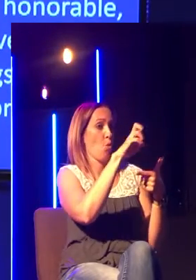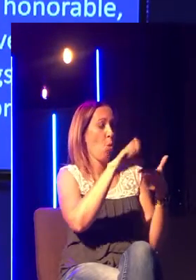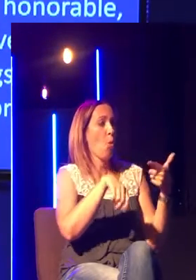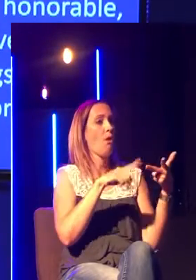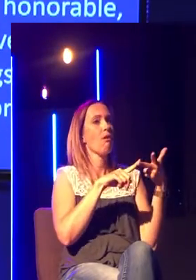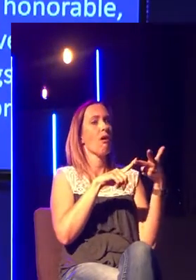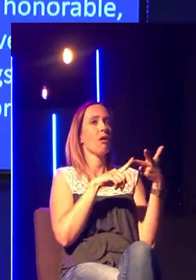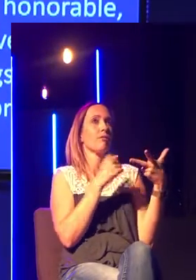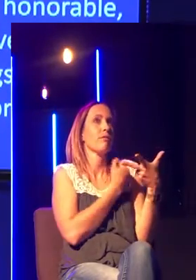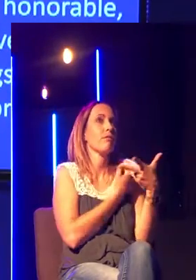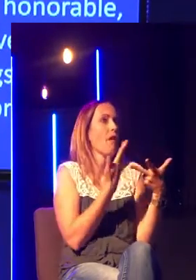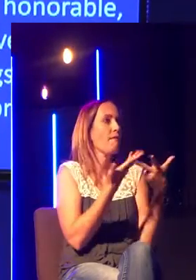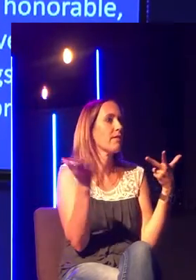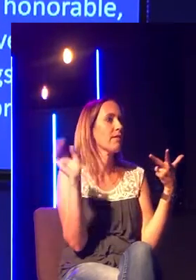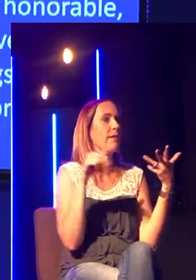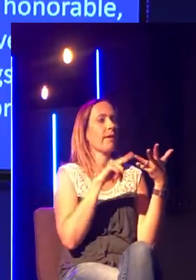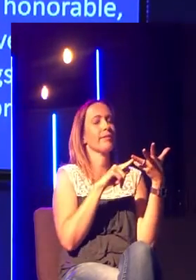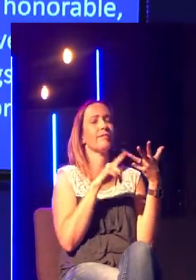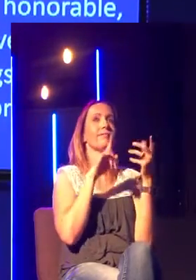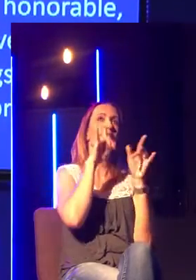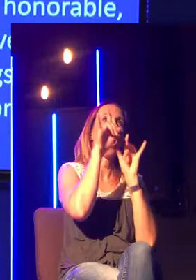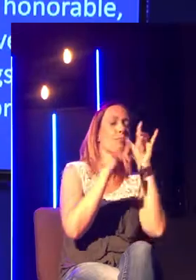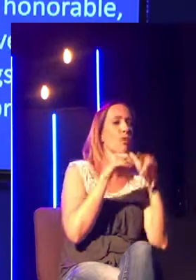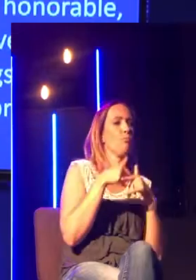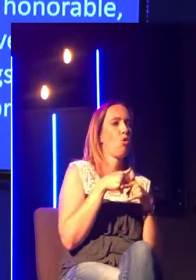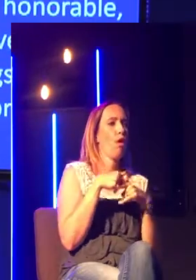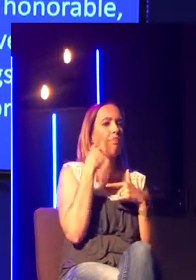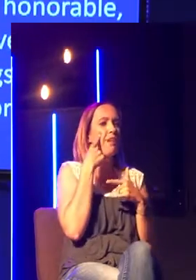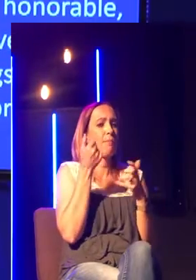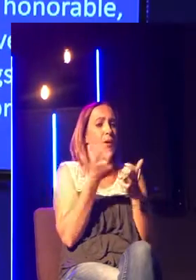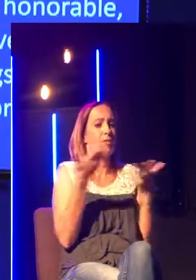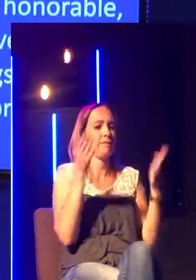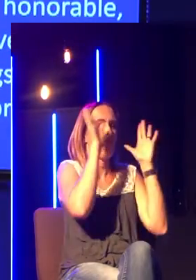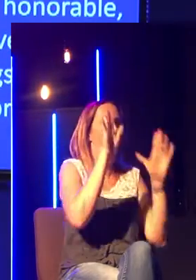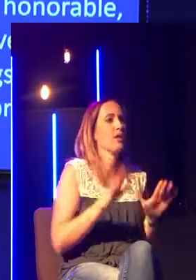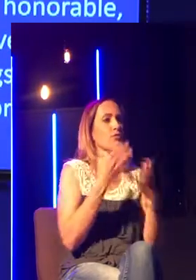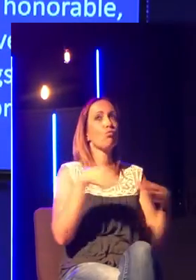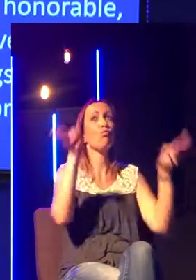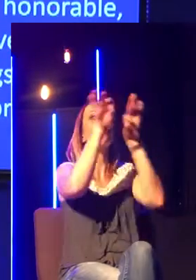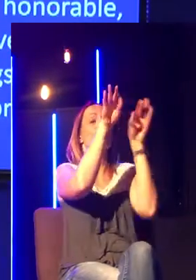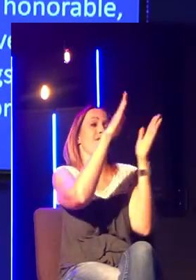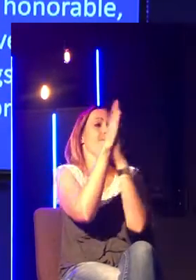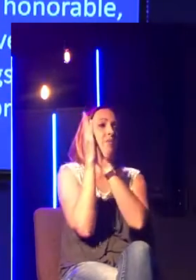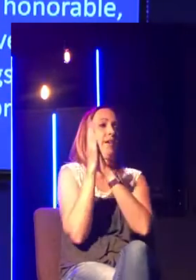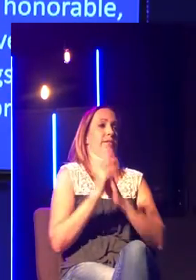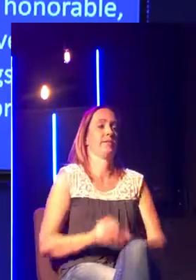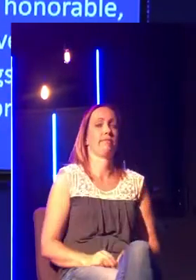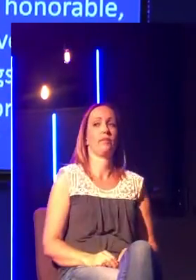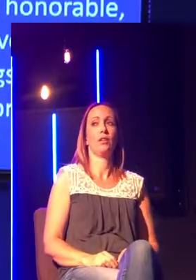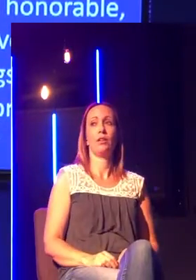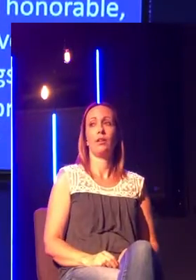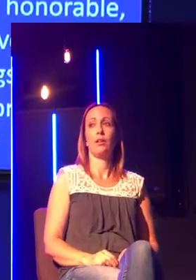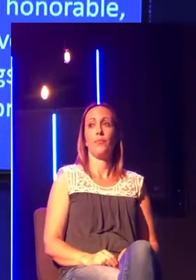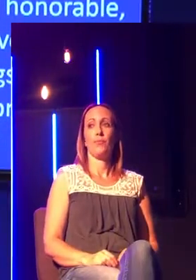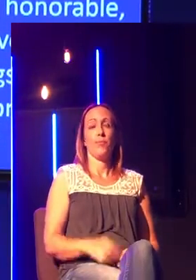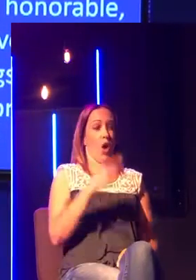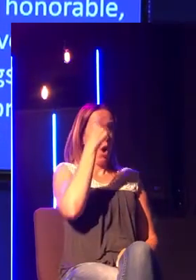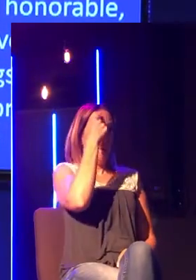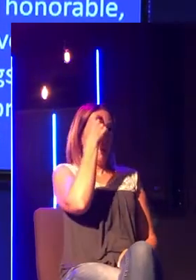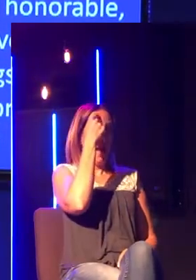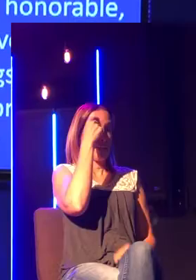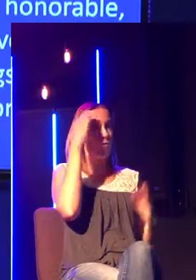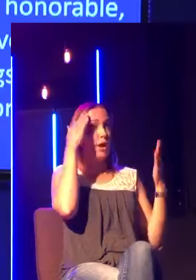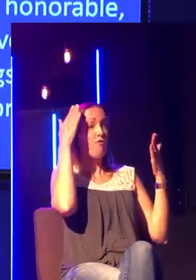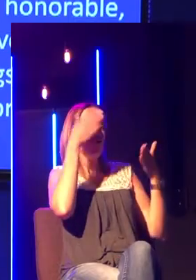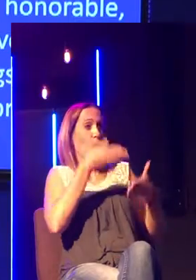admirable. Think about the things that are excellent and worthy of praise." Man, if we can just focus our mind and our